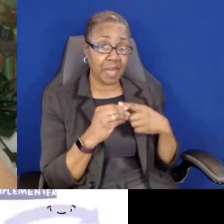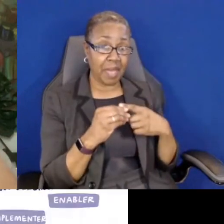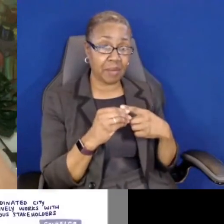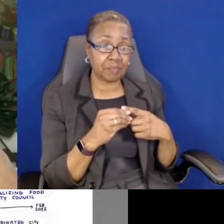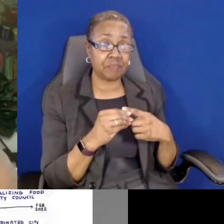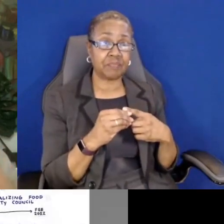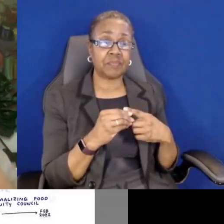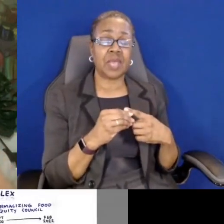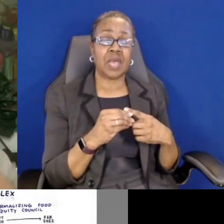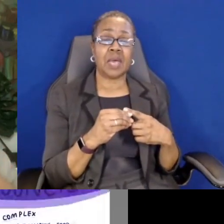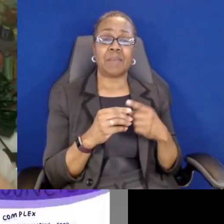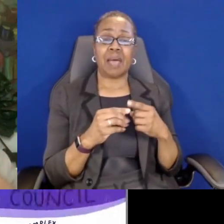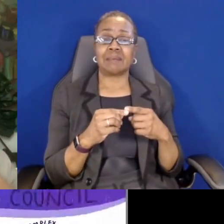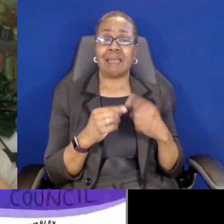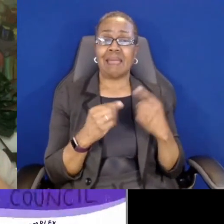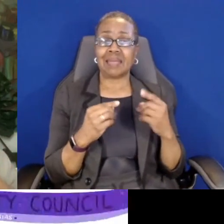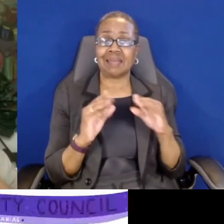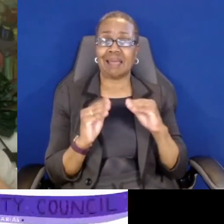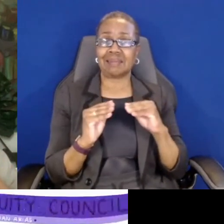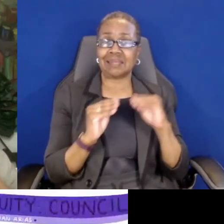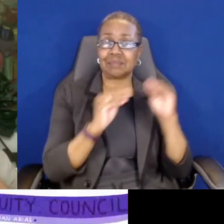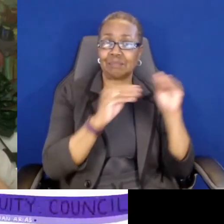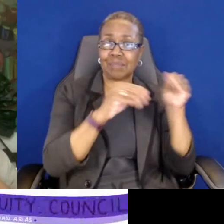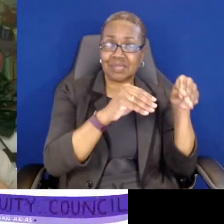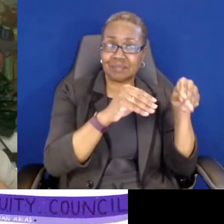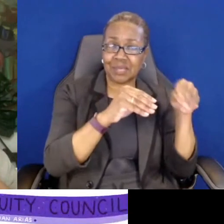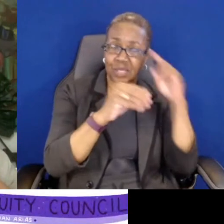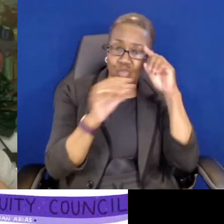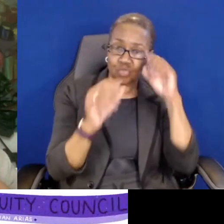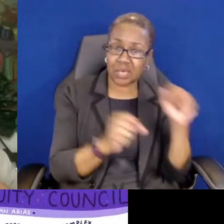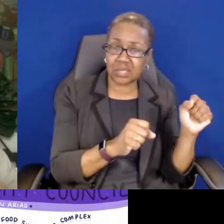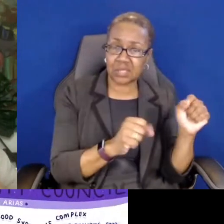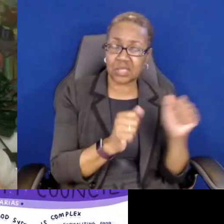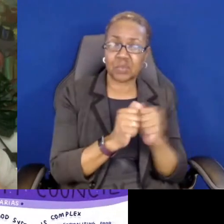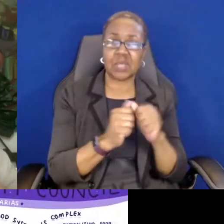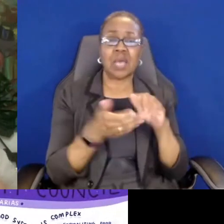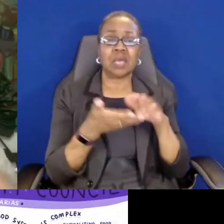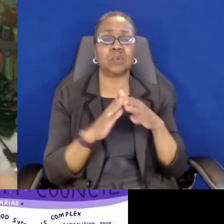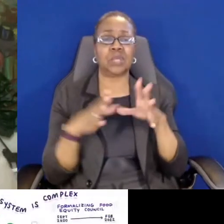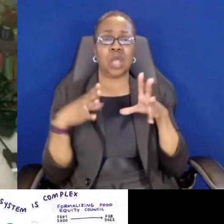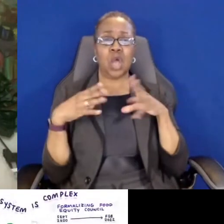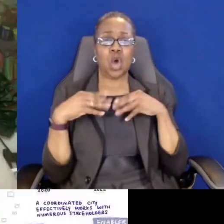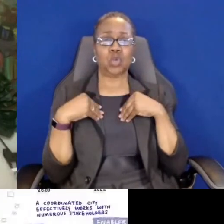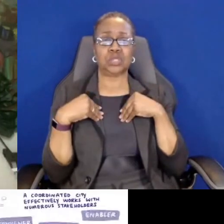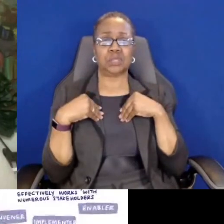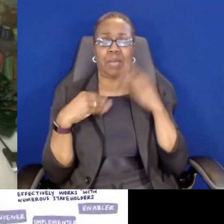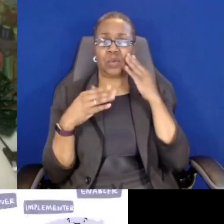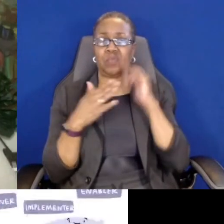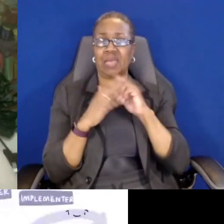about anti-displacement strategies too is around community ownership, which I know has been a topic that